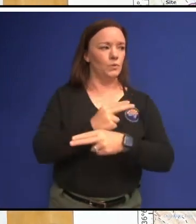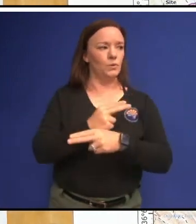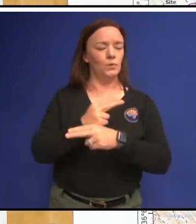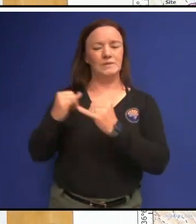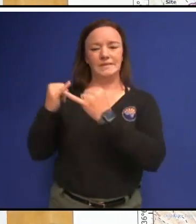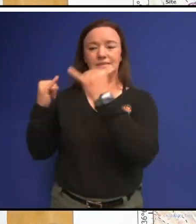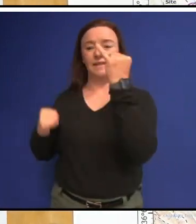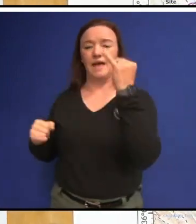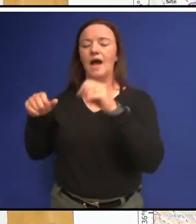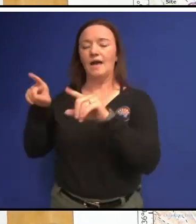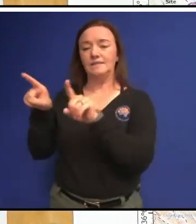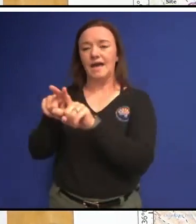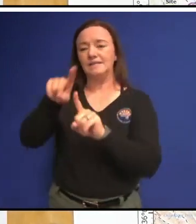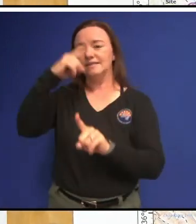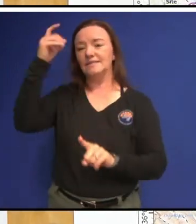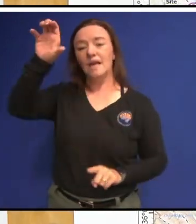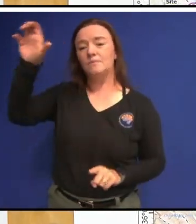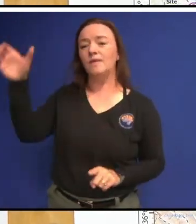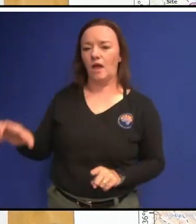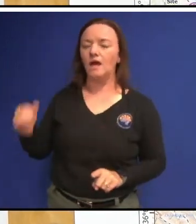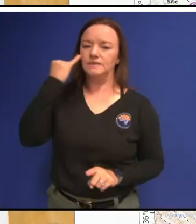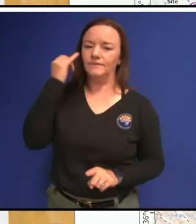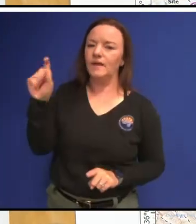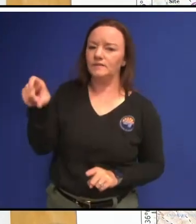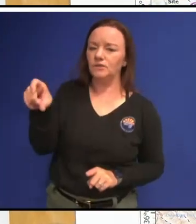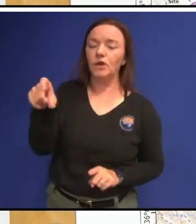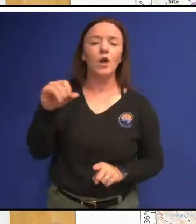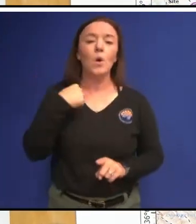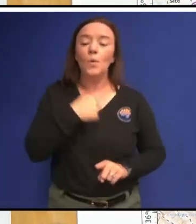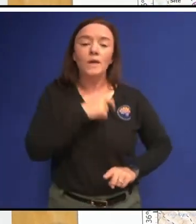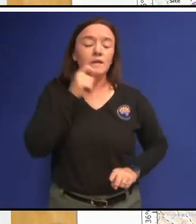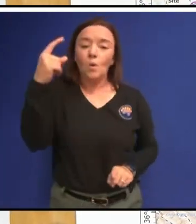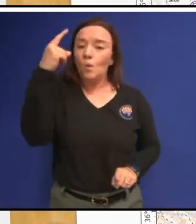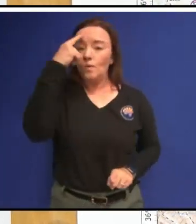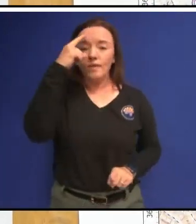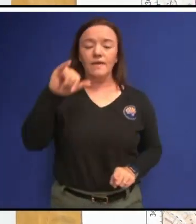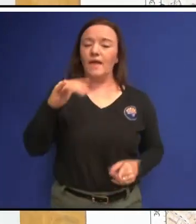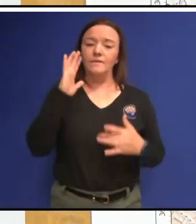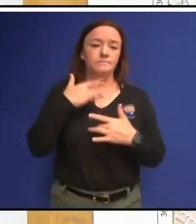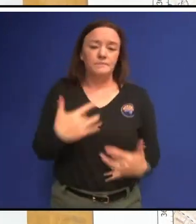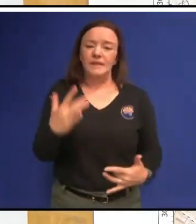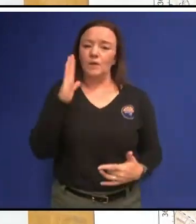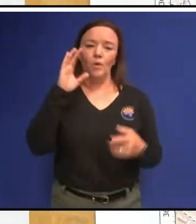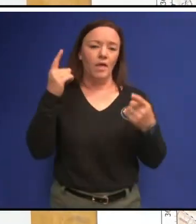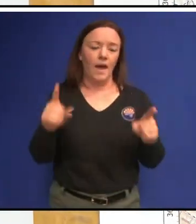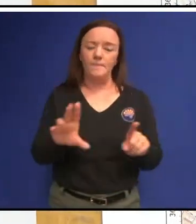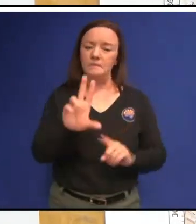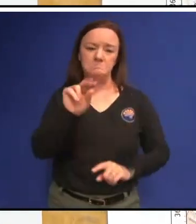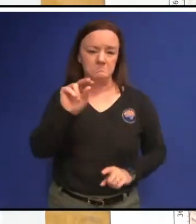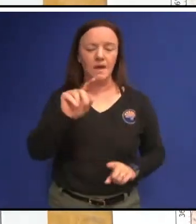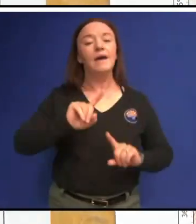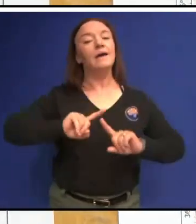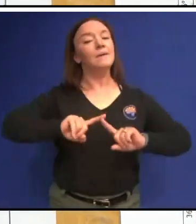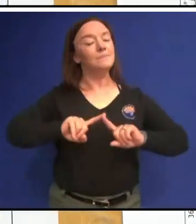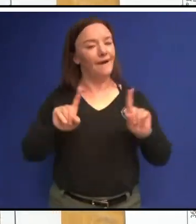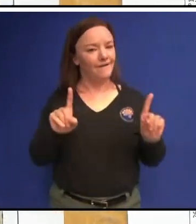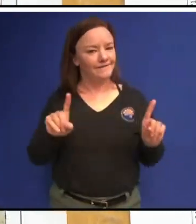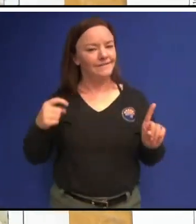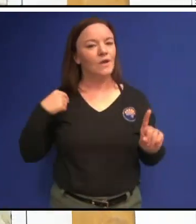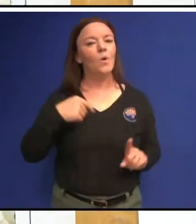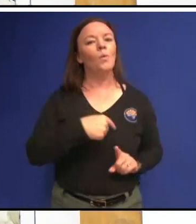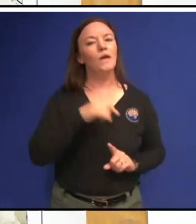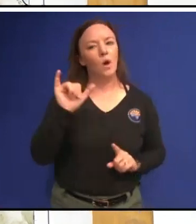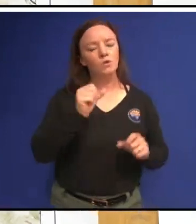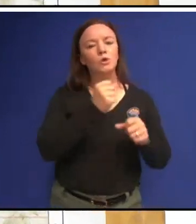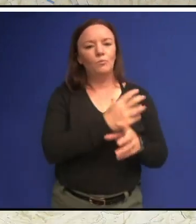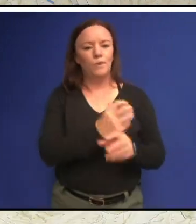lines if that becomes necessary. We don't think that that's likely, but we also prepare for a lot of things that